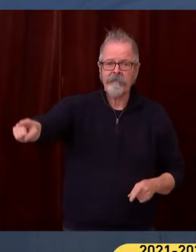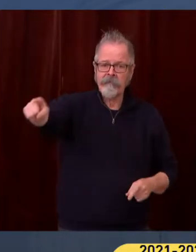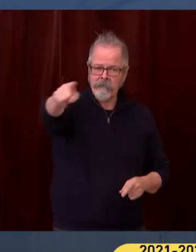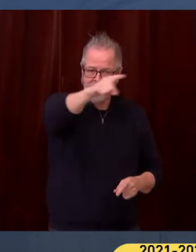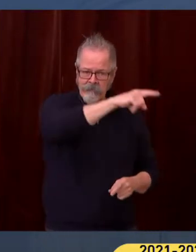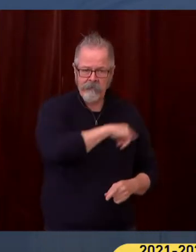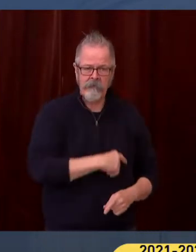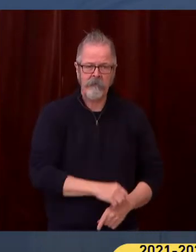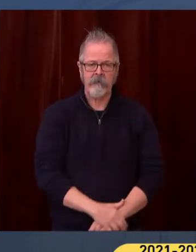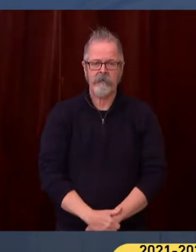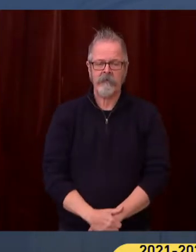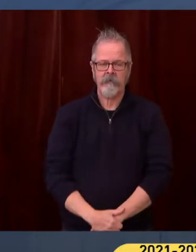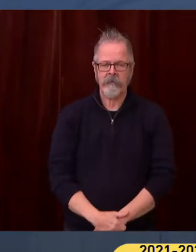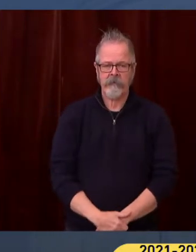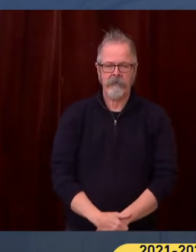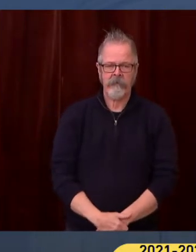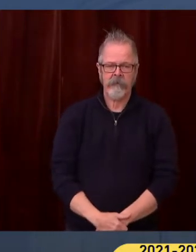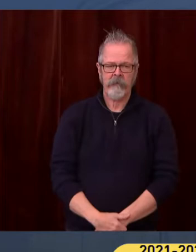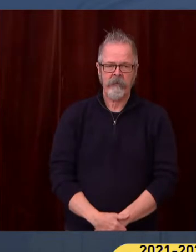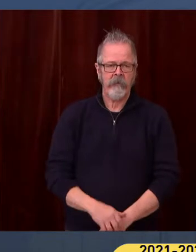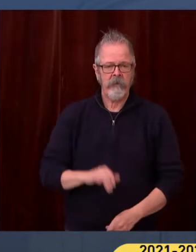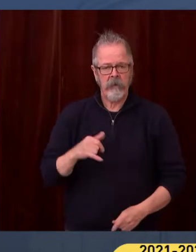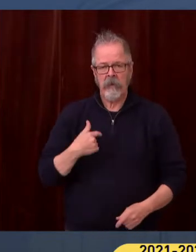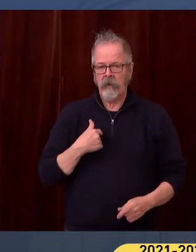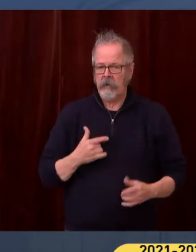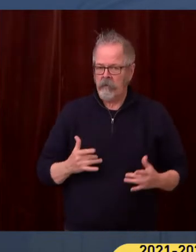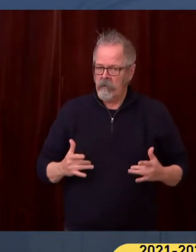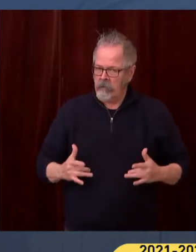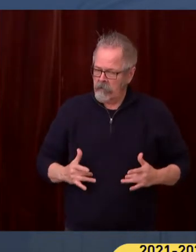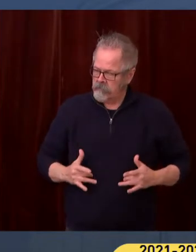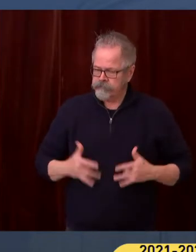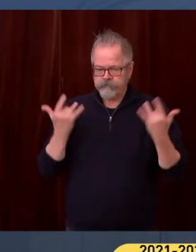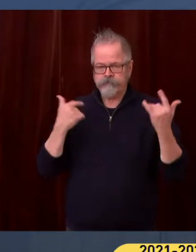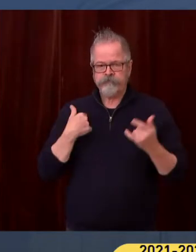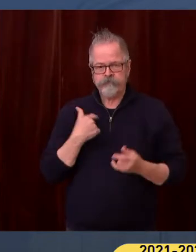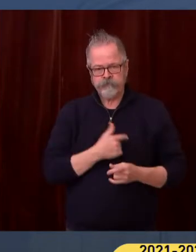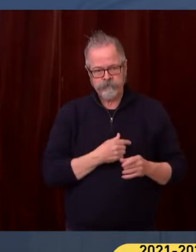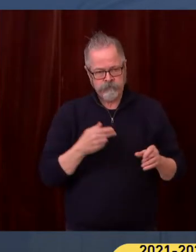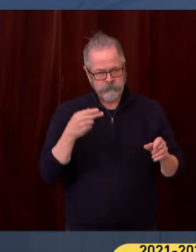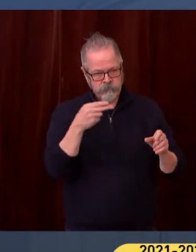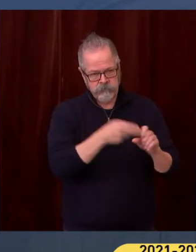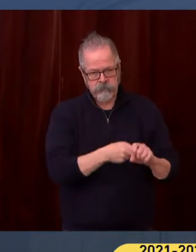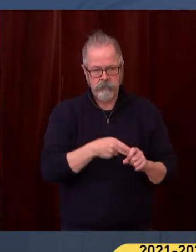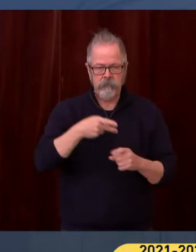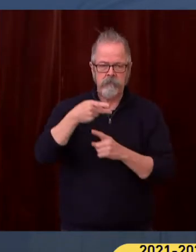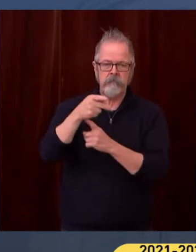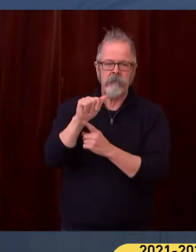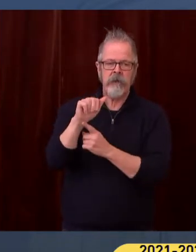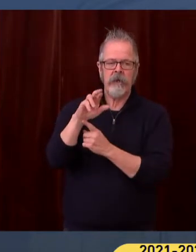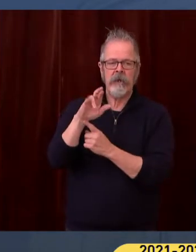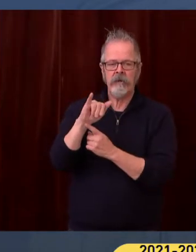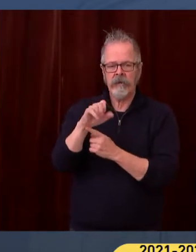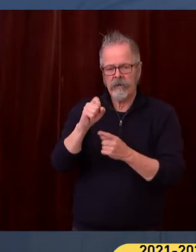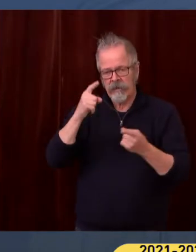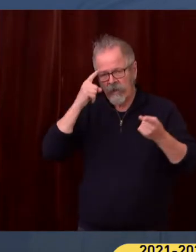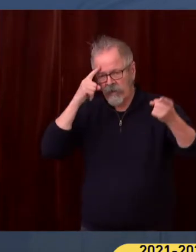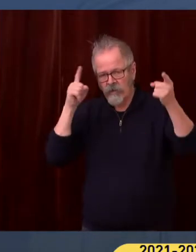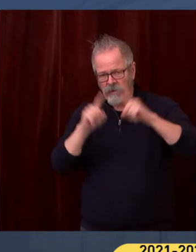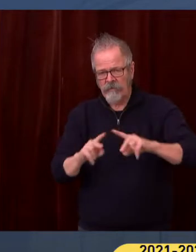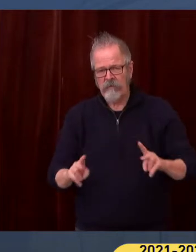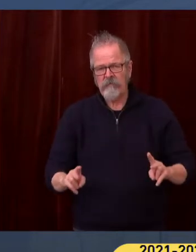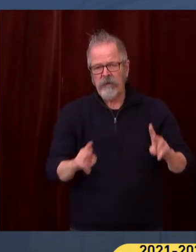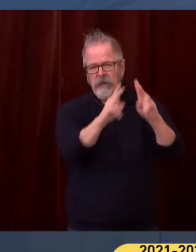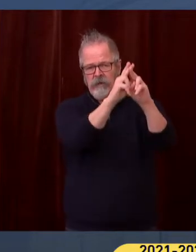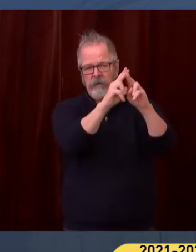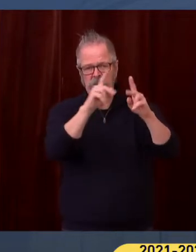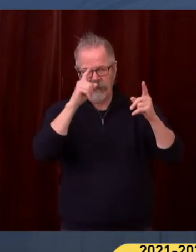rejoined the Paris Agreement because the entire rest of the world was part of that effort. So we've all got to pull on the rope. The sooner we do